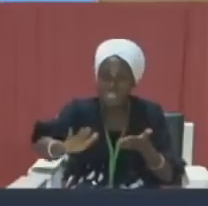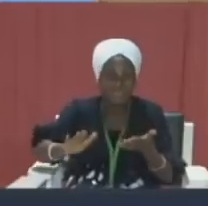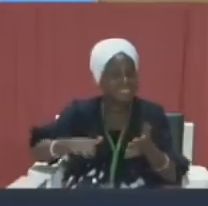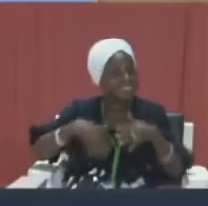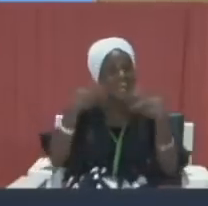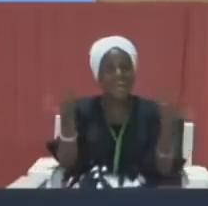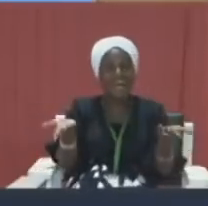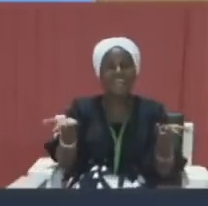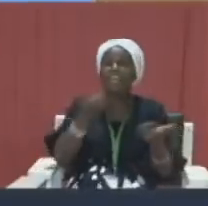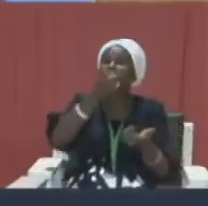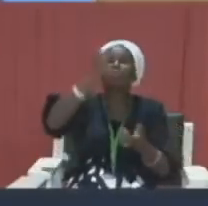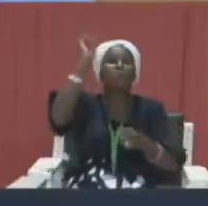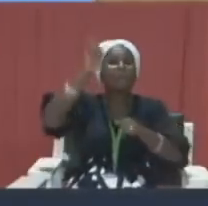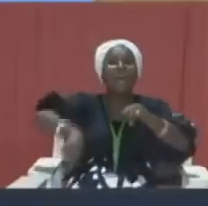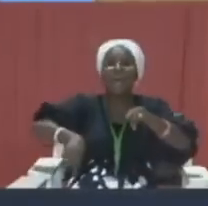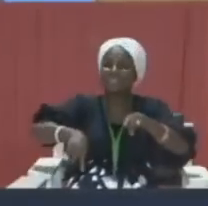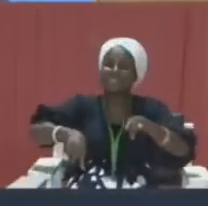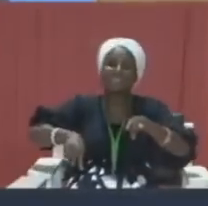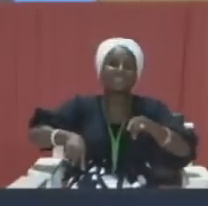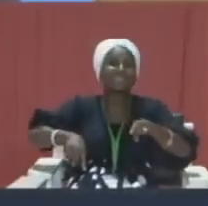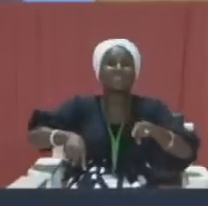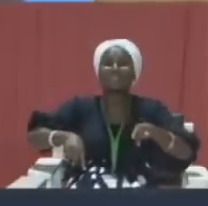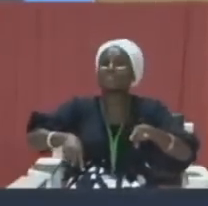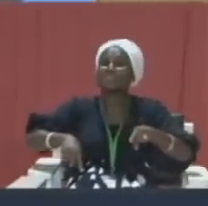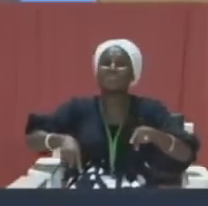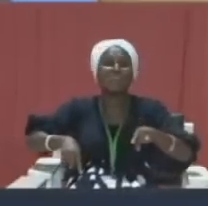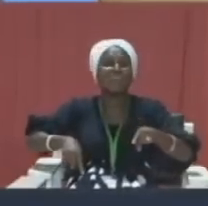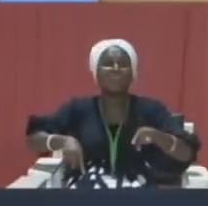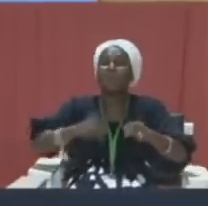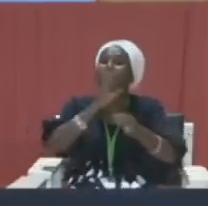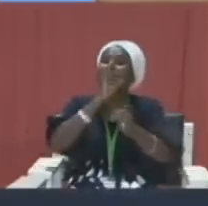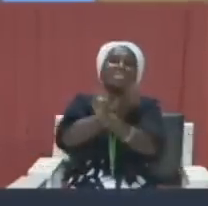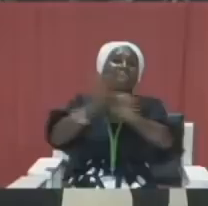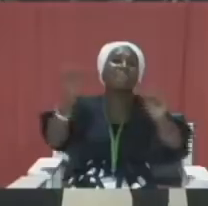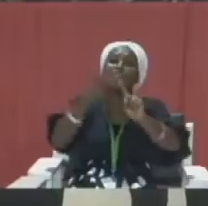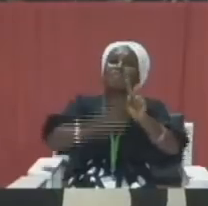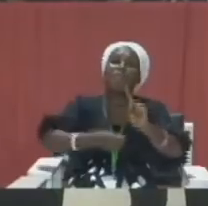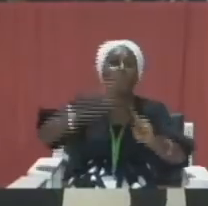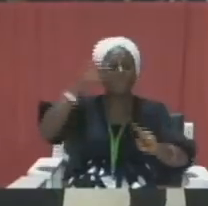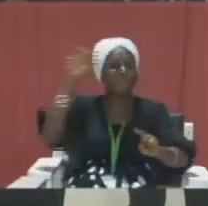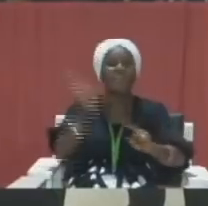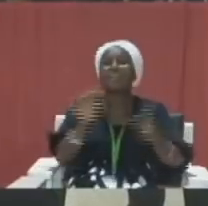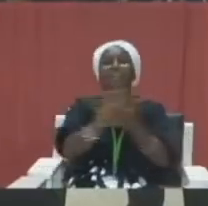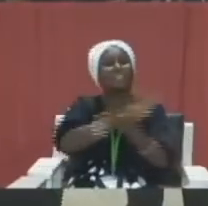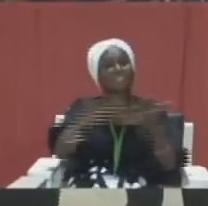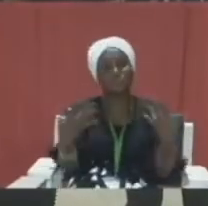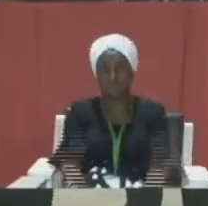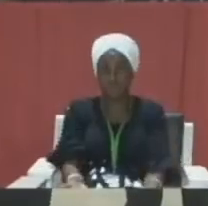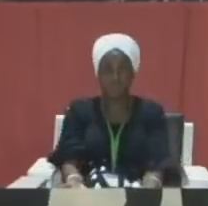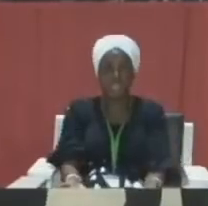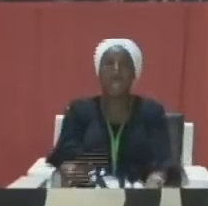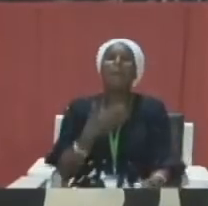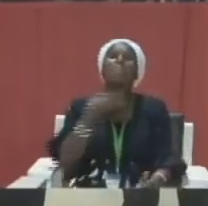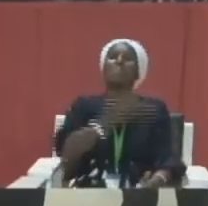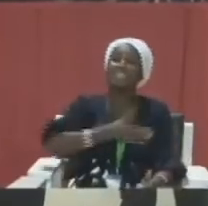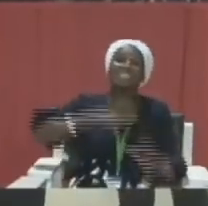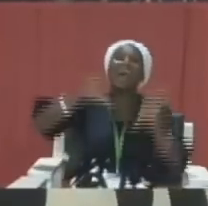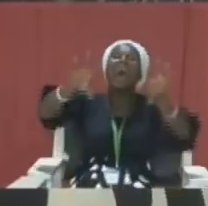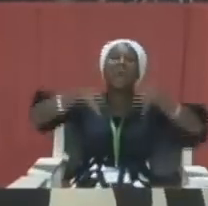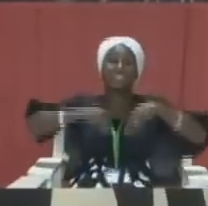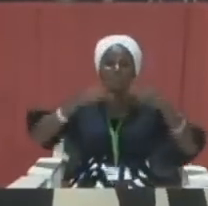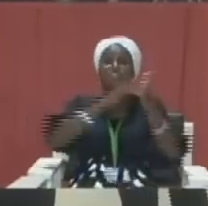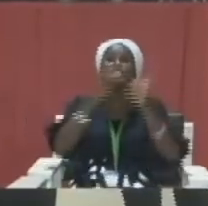destruction. But once you are forgiven, it's over. Five. Please keep coming. We're